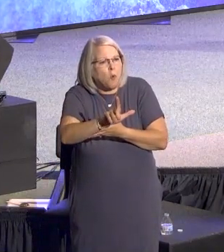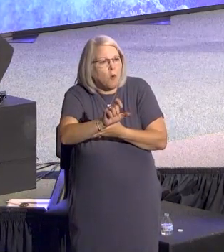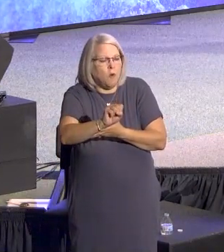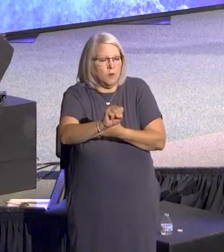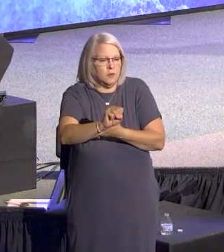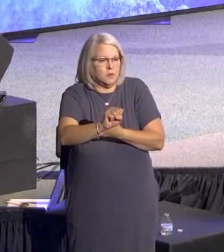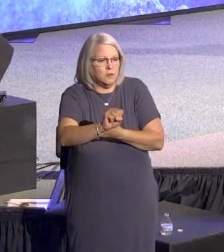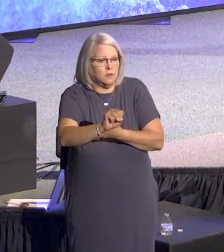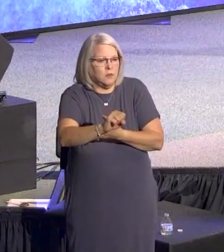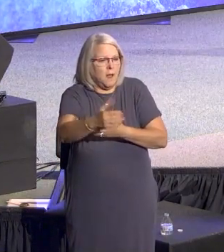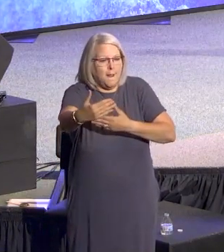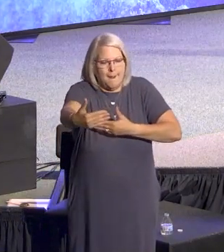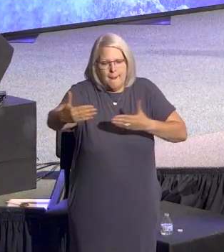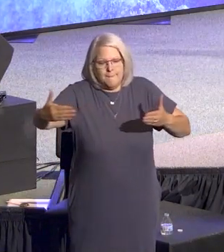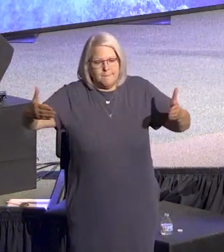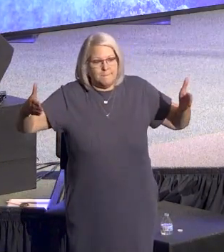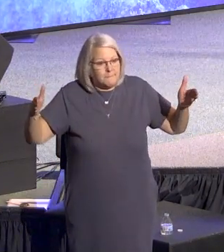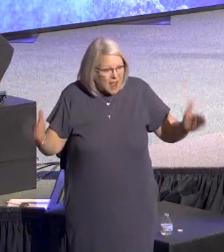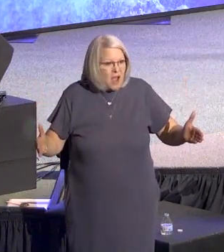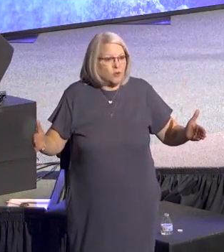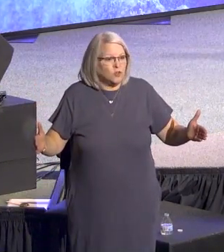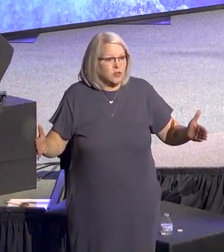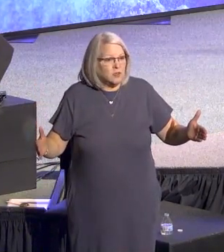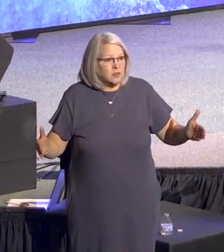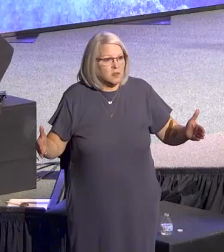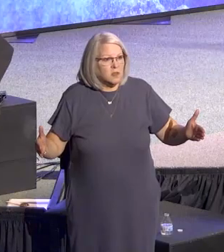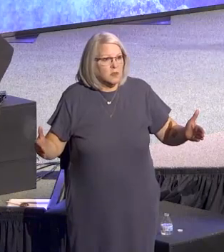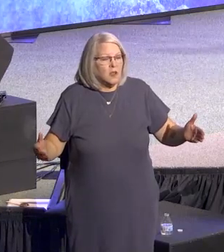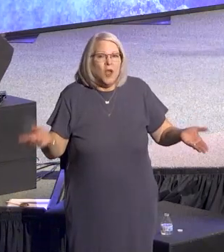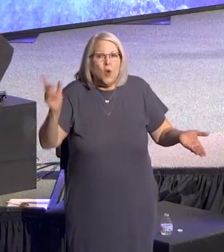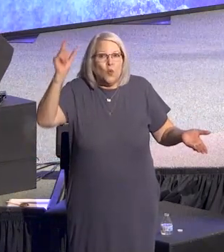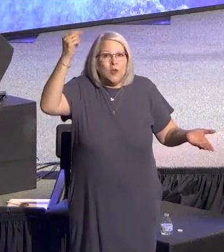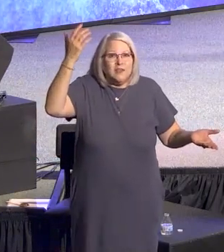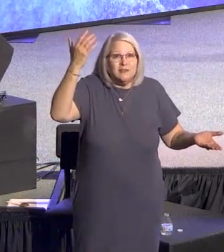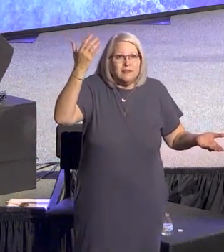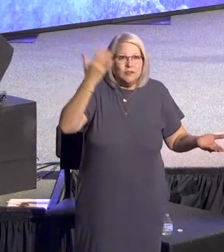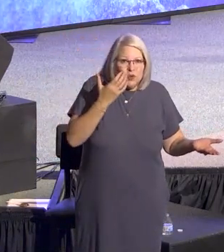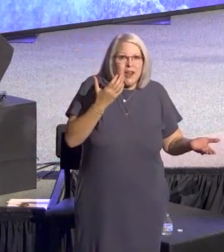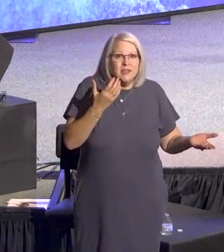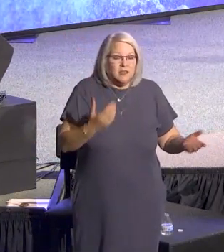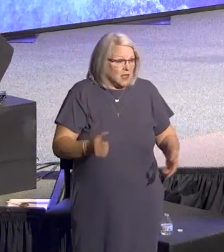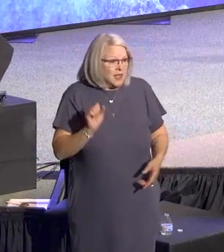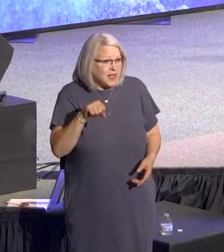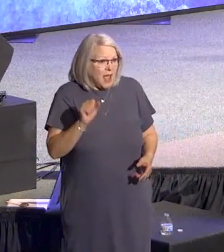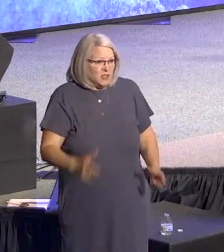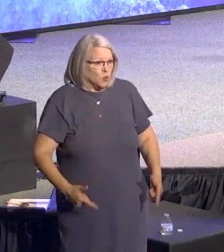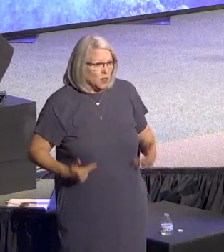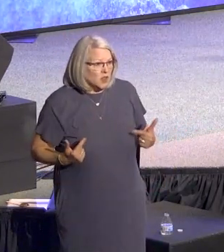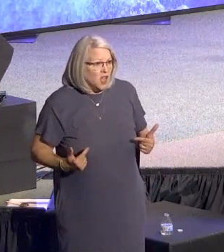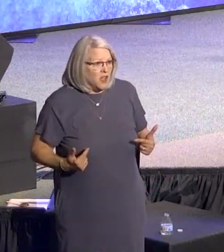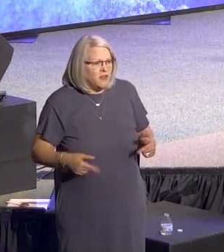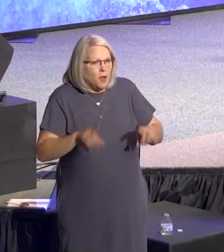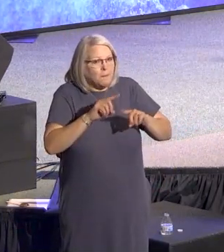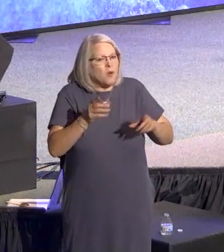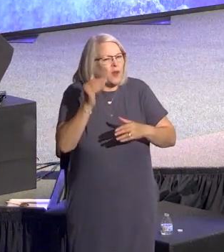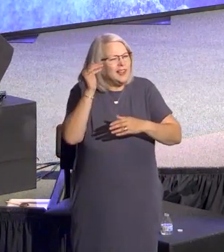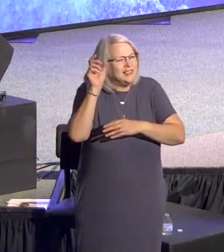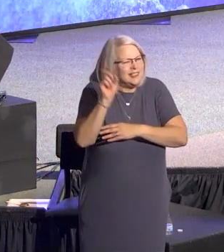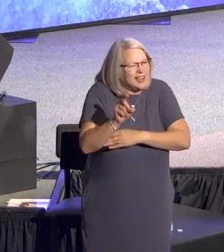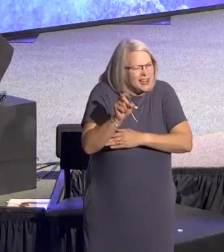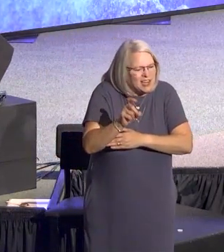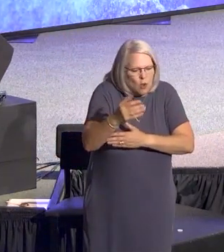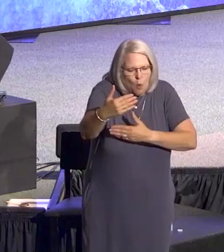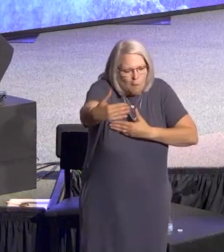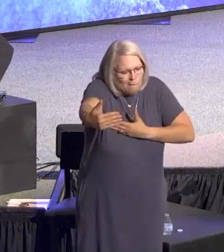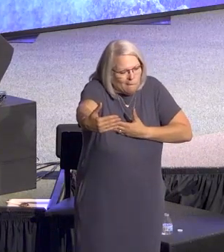we live by. See, as people, we live in grace, but we need parameters. Amen? I need someone to tell me how to